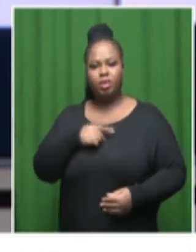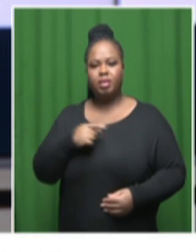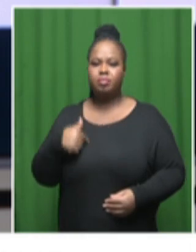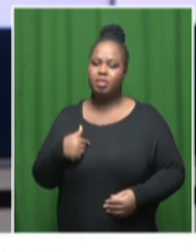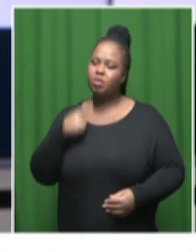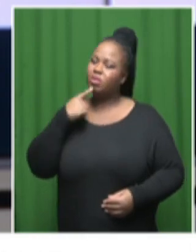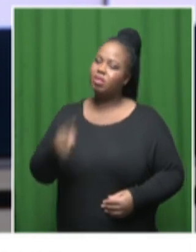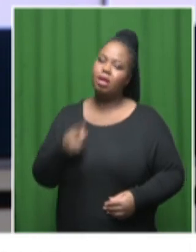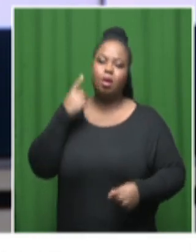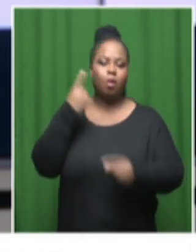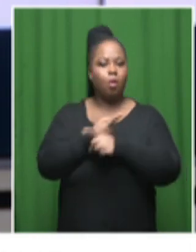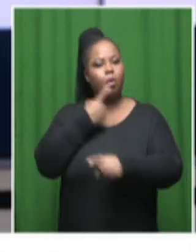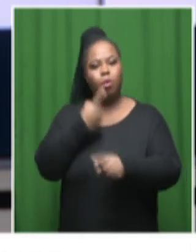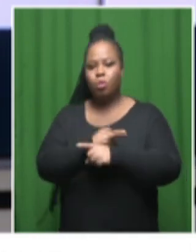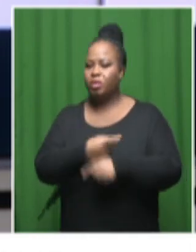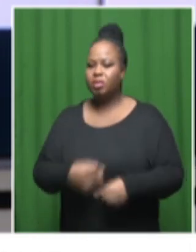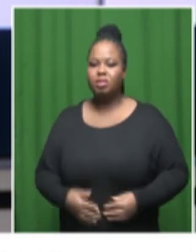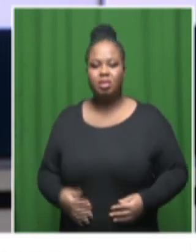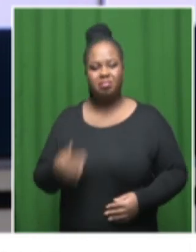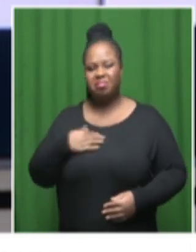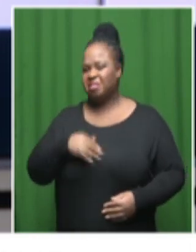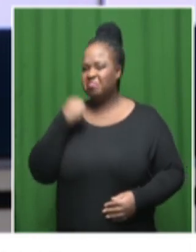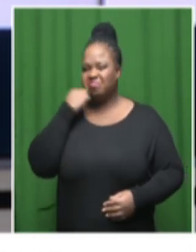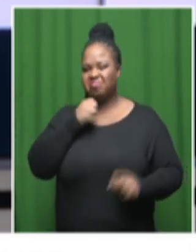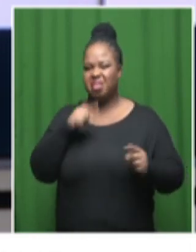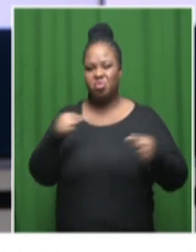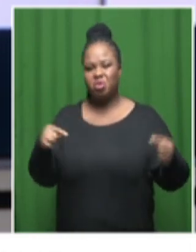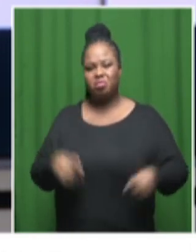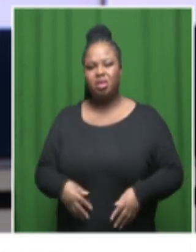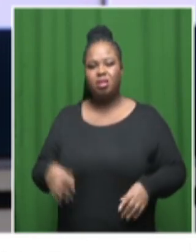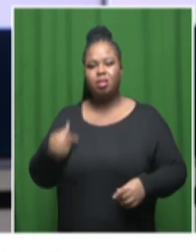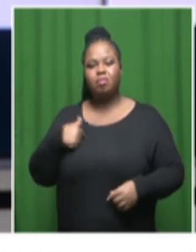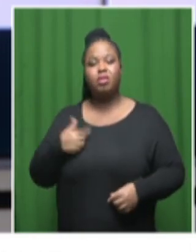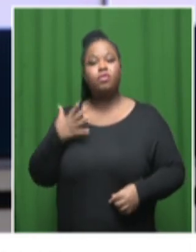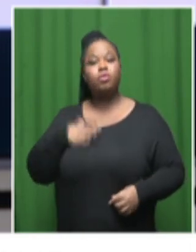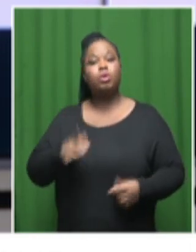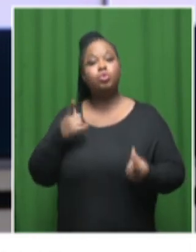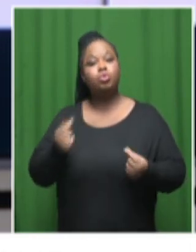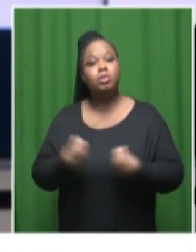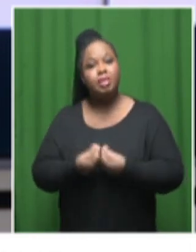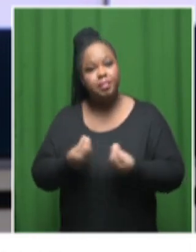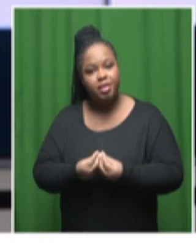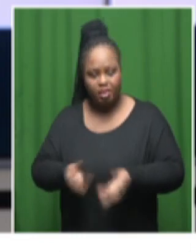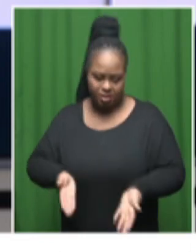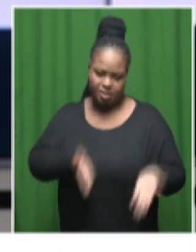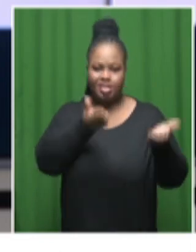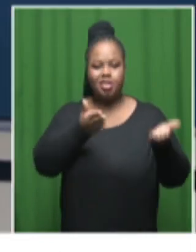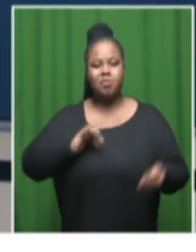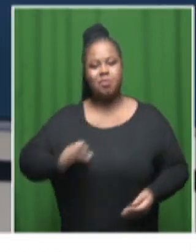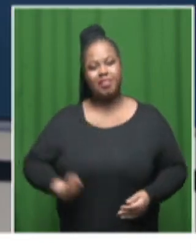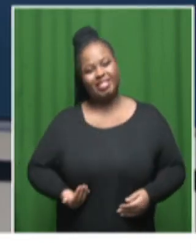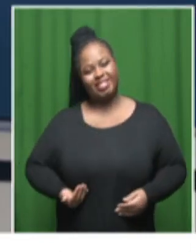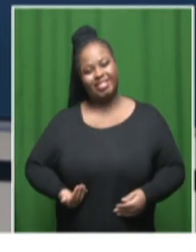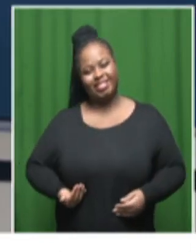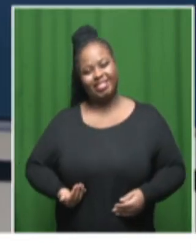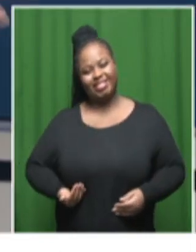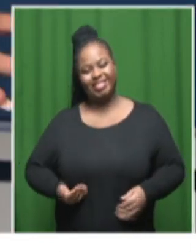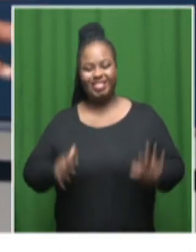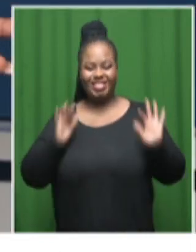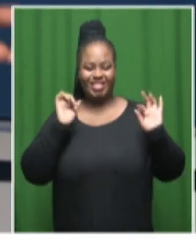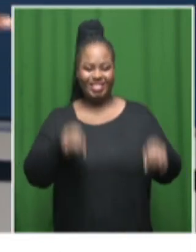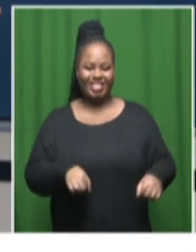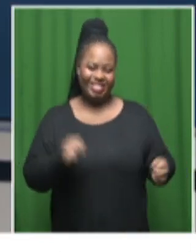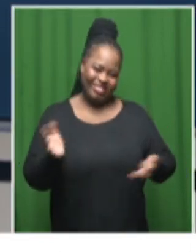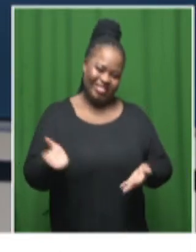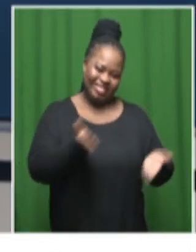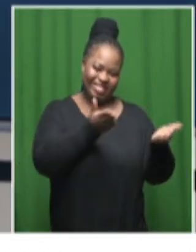say, and I'll always say it, and I'm never apologetic about it, when you want a job done, Send a woman. Send a woman, and we have been